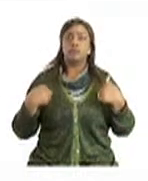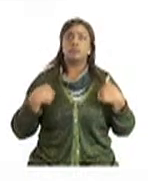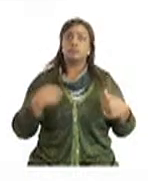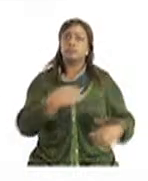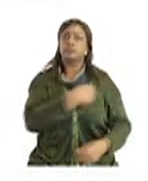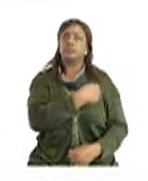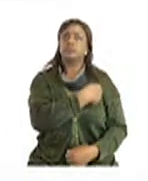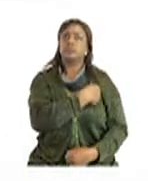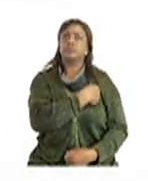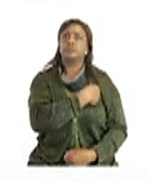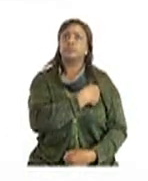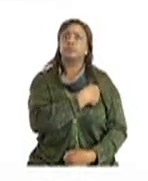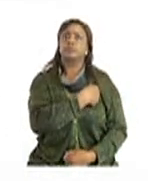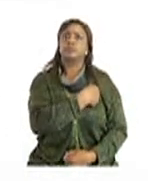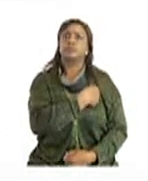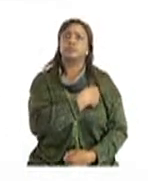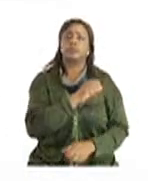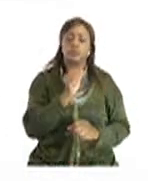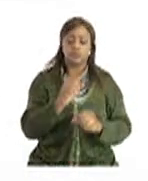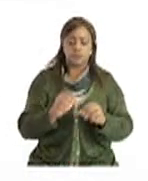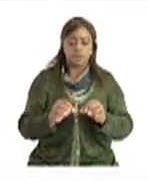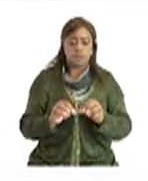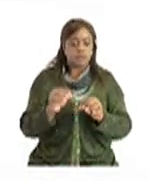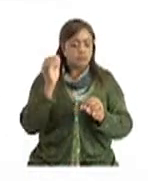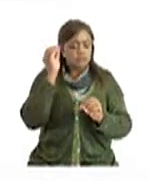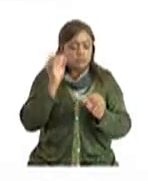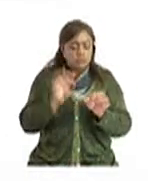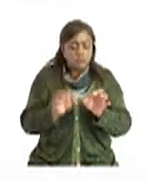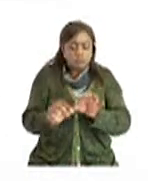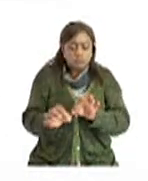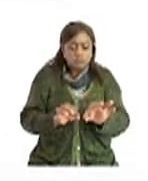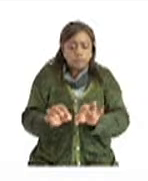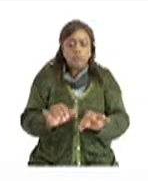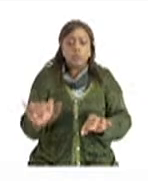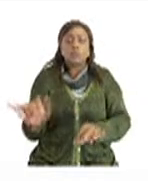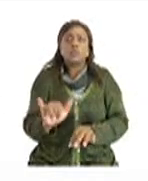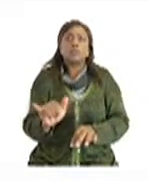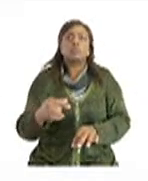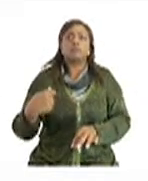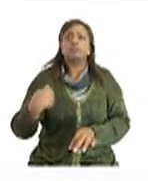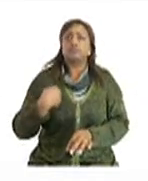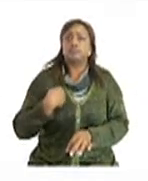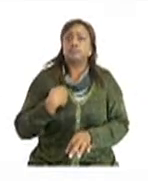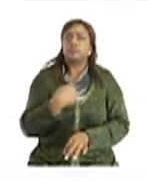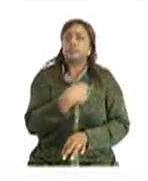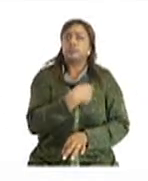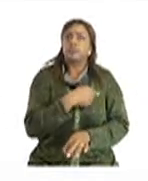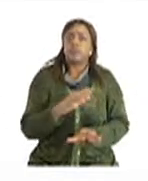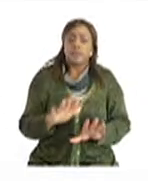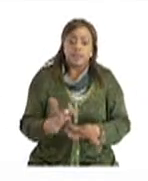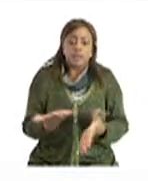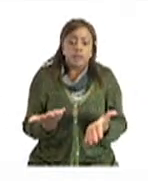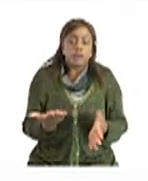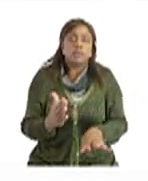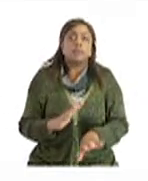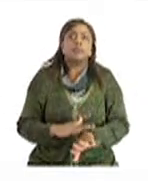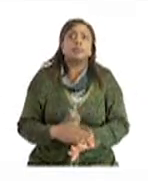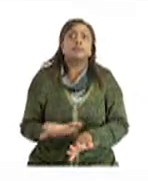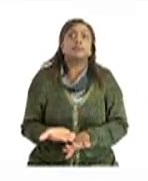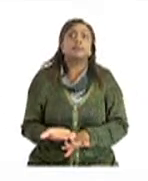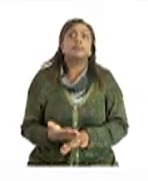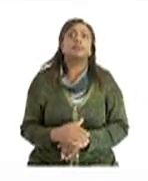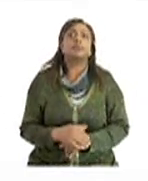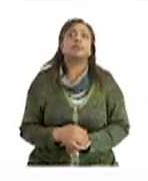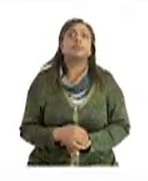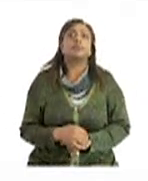You should be able to describe the differences between the reproductive organs of a male and a female from given